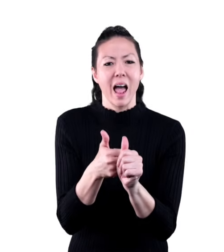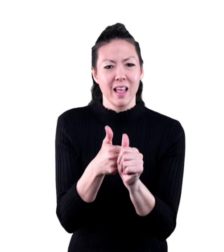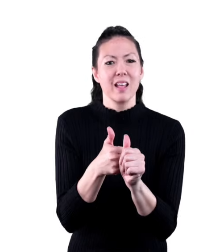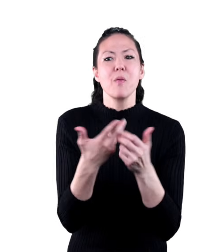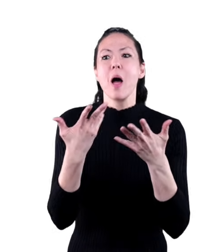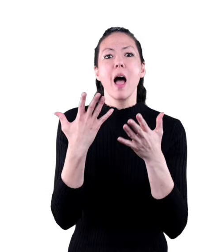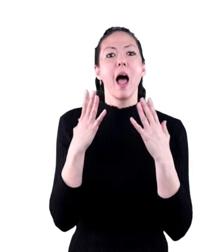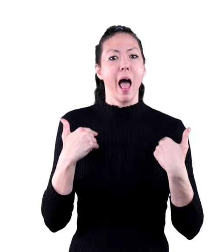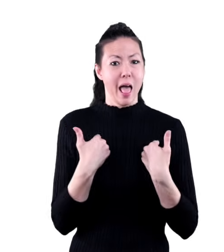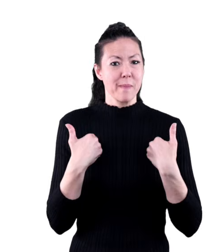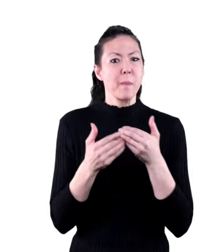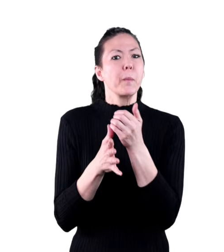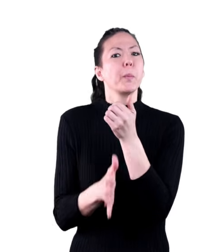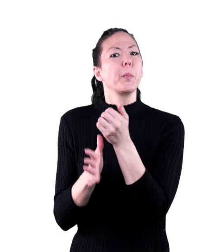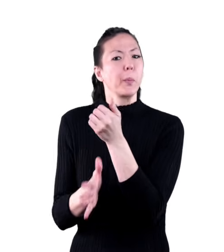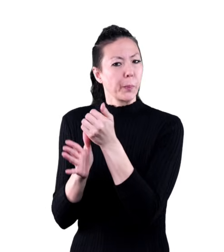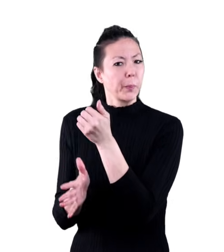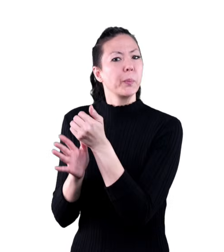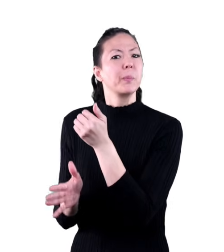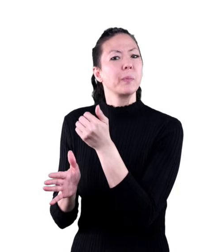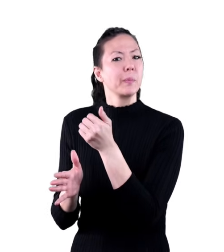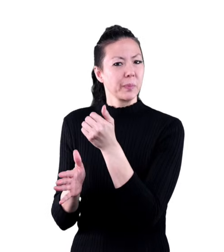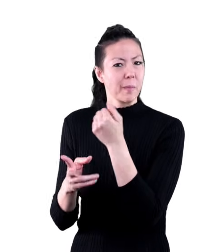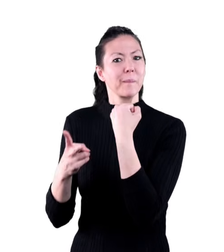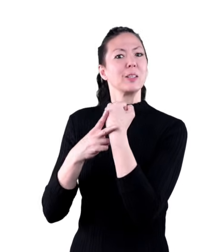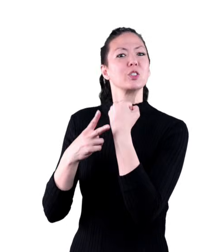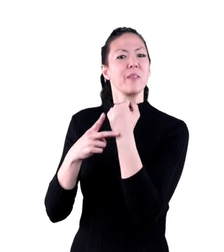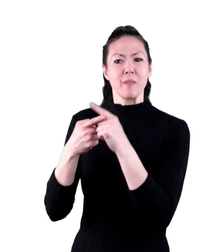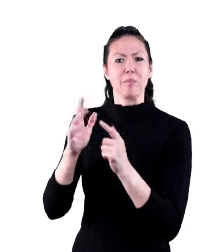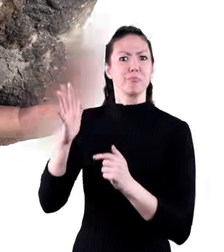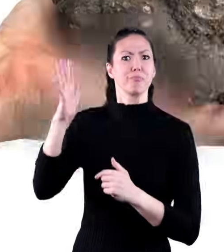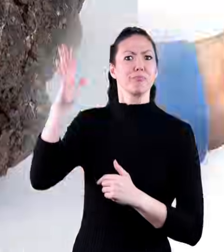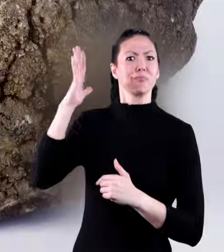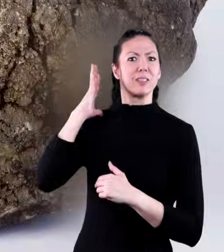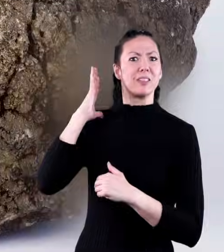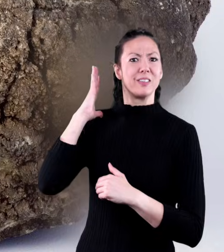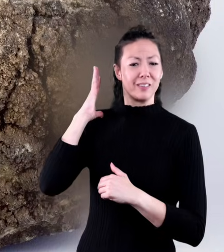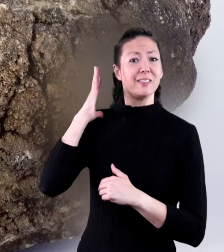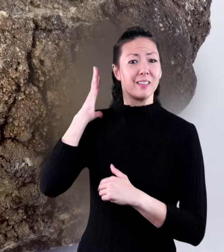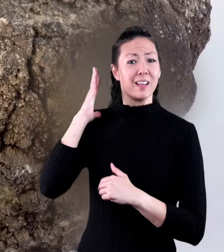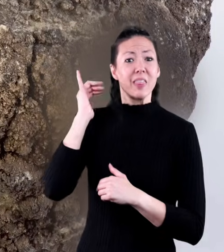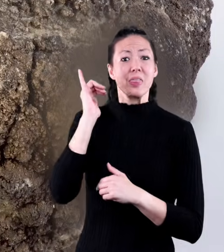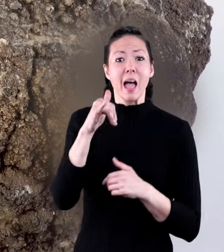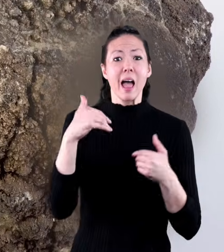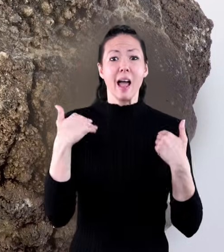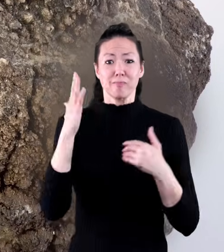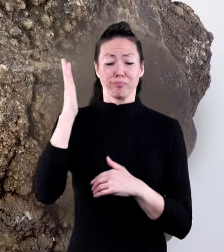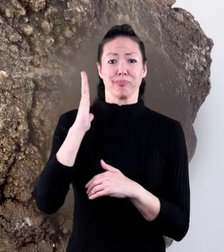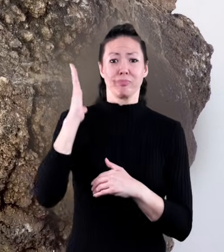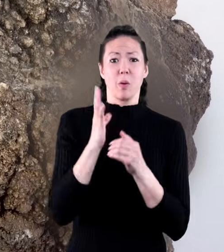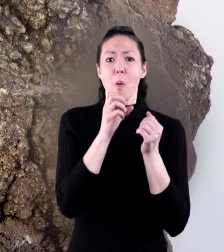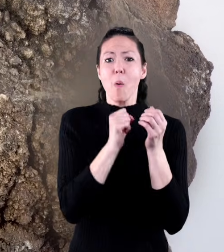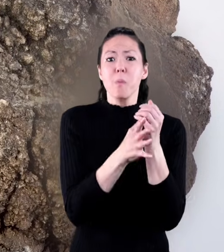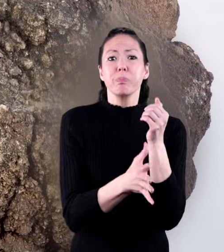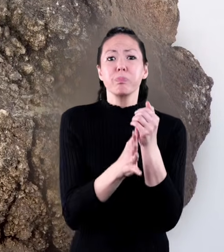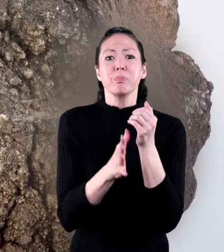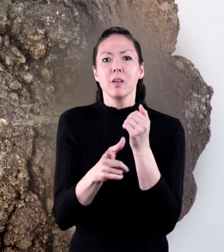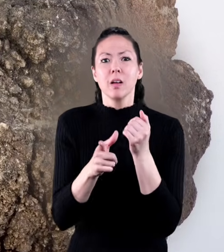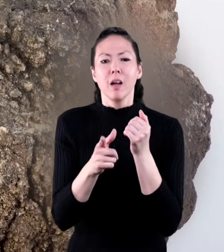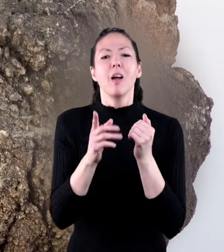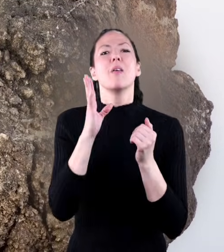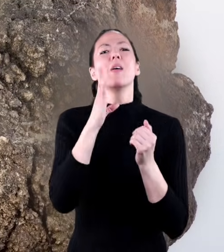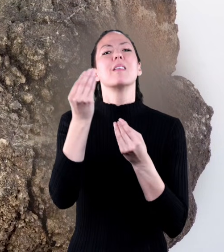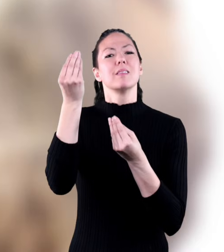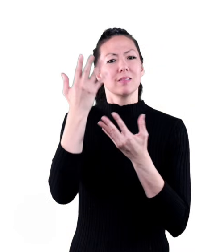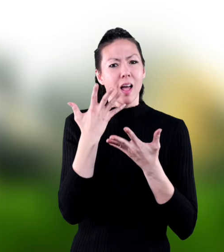animal waste, or poop, preserved over millions of years. When ancient poop becomes fossilized, it